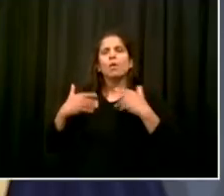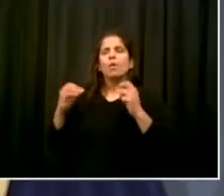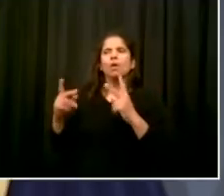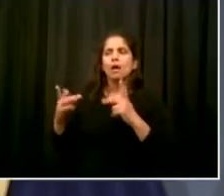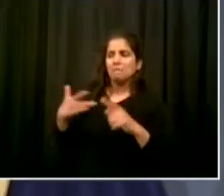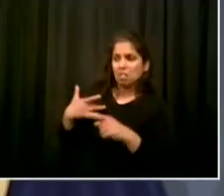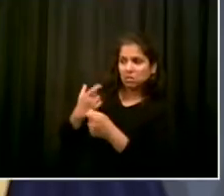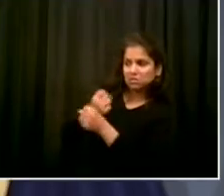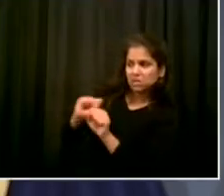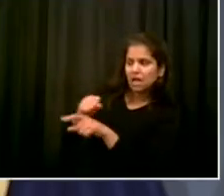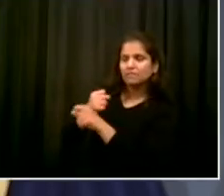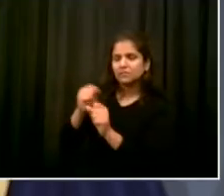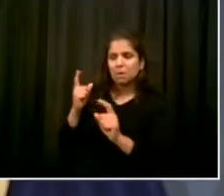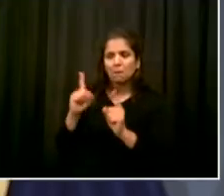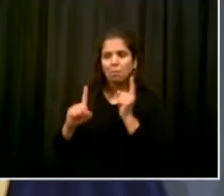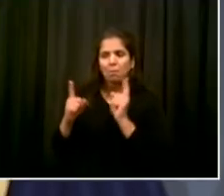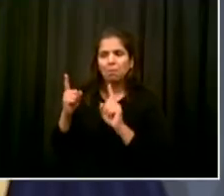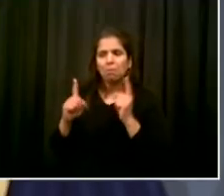Jacob?